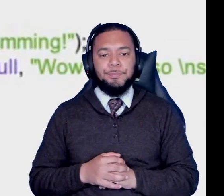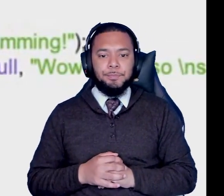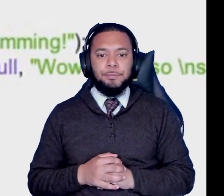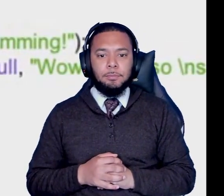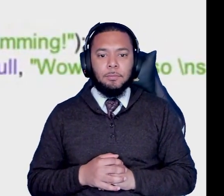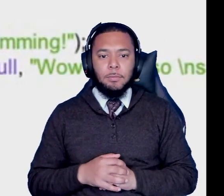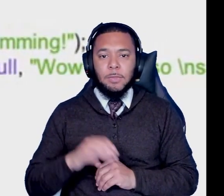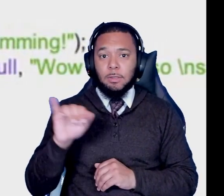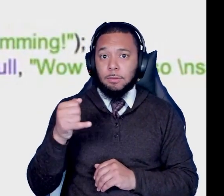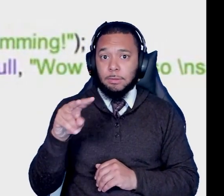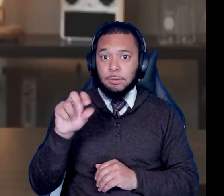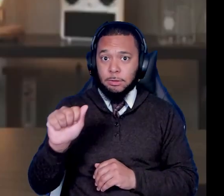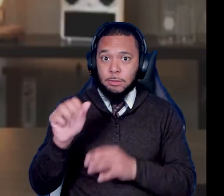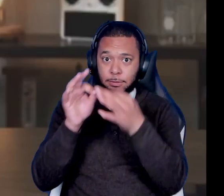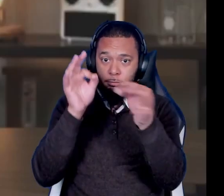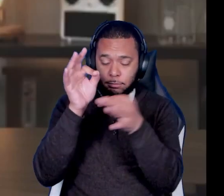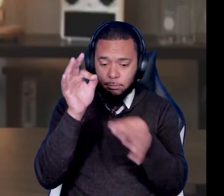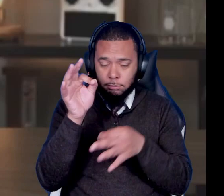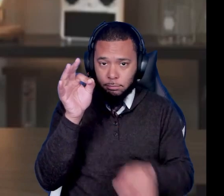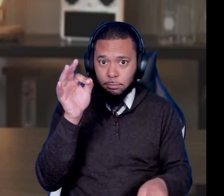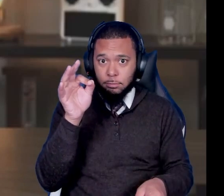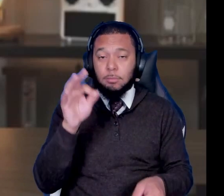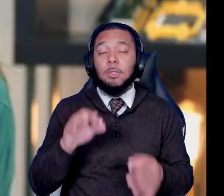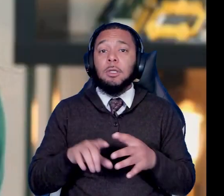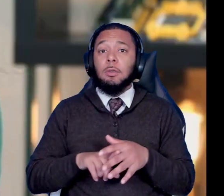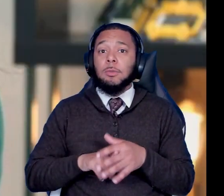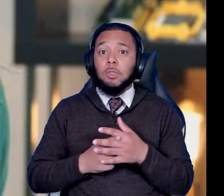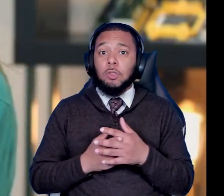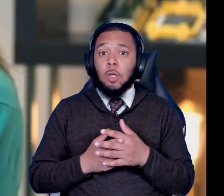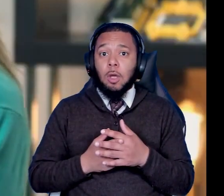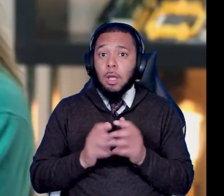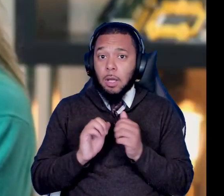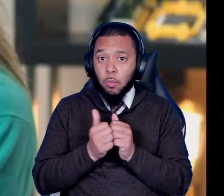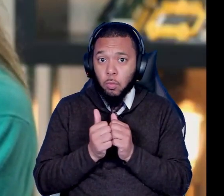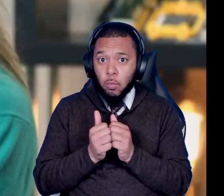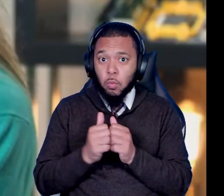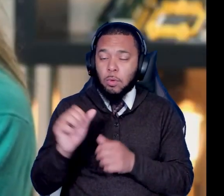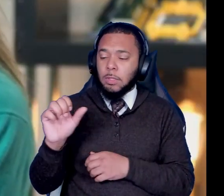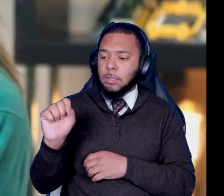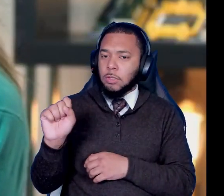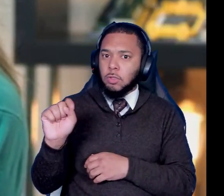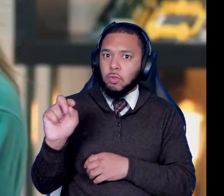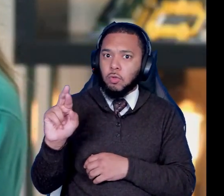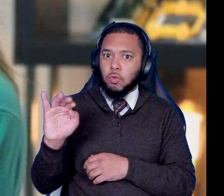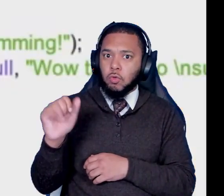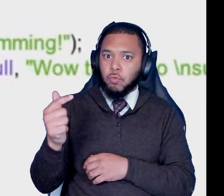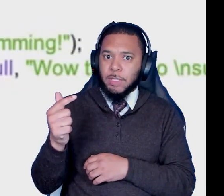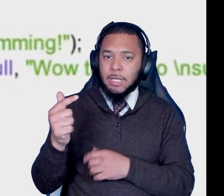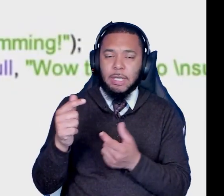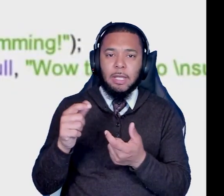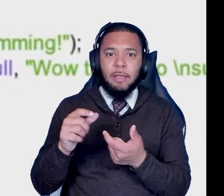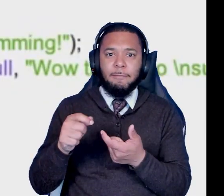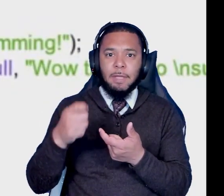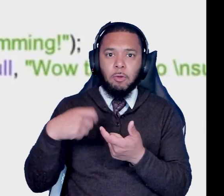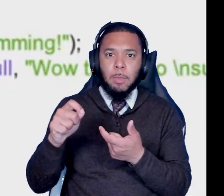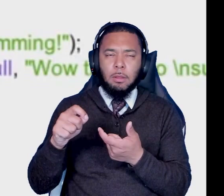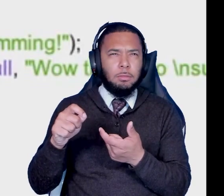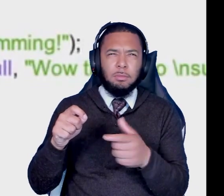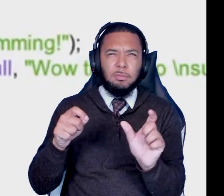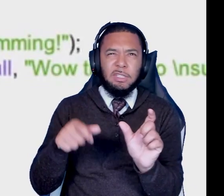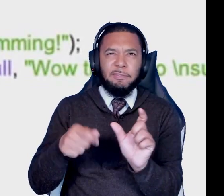program, I'm going to start by setting up a string variable. So I'll tell my